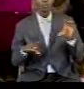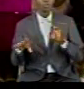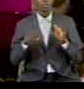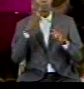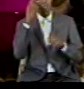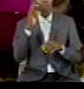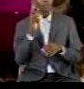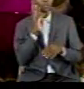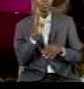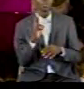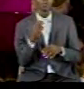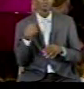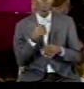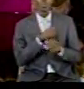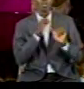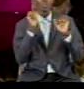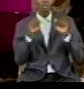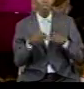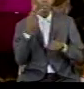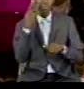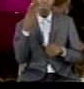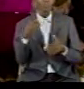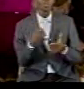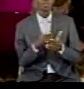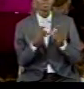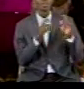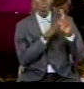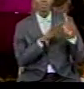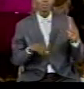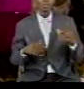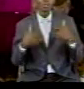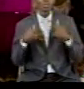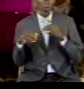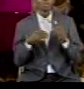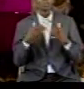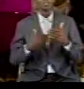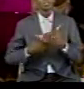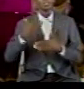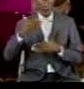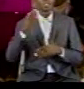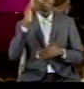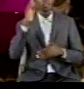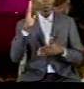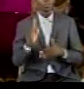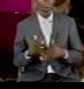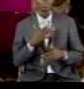it the Lord has done it the next person please